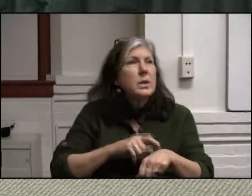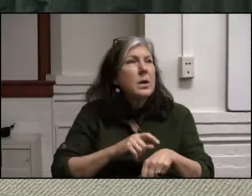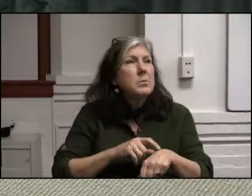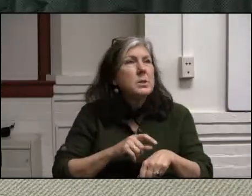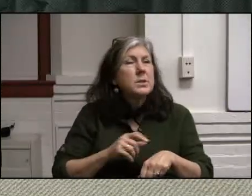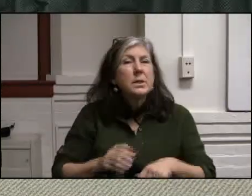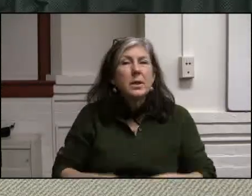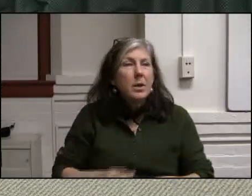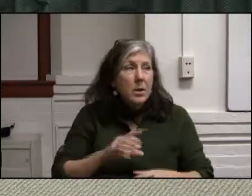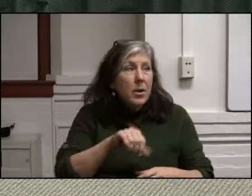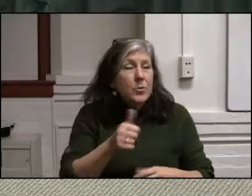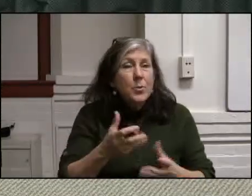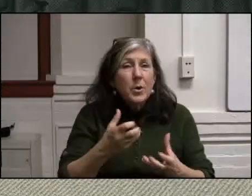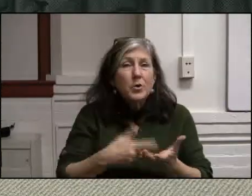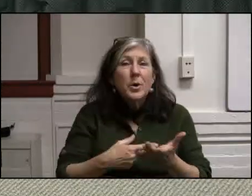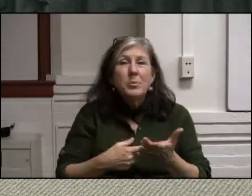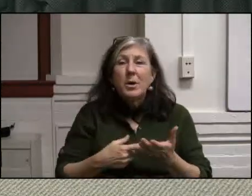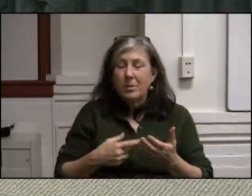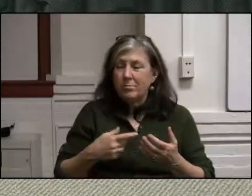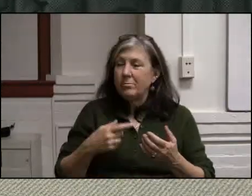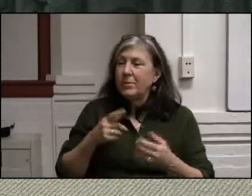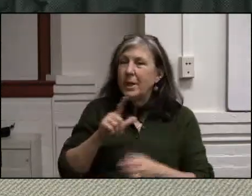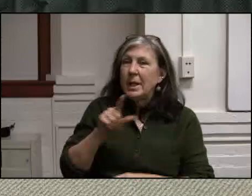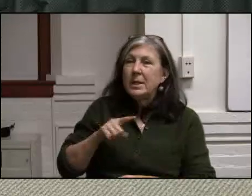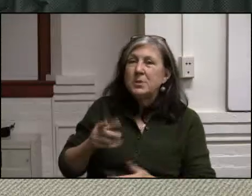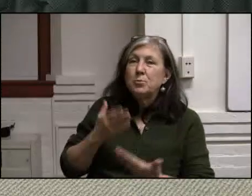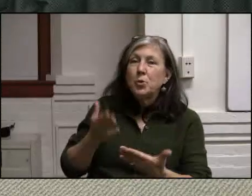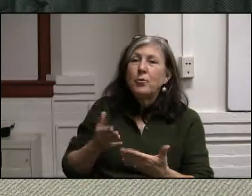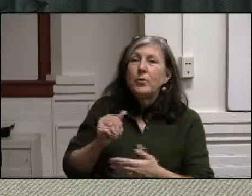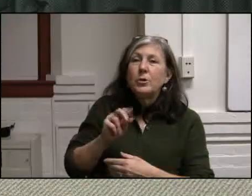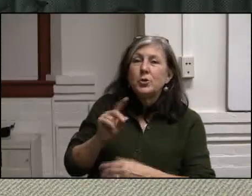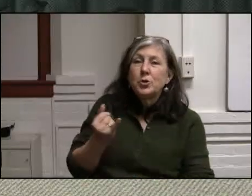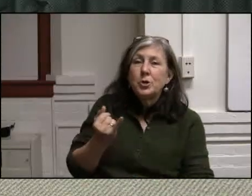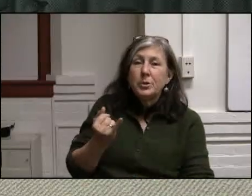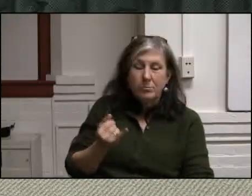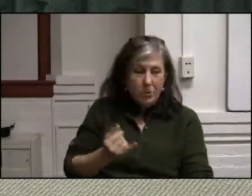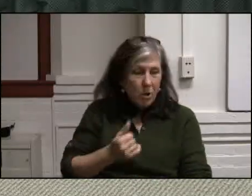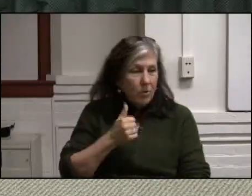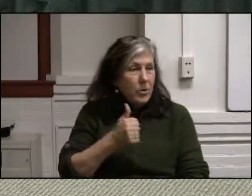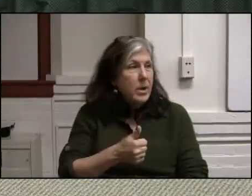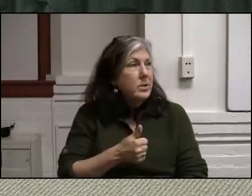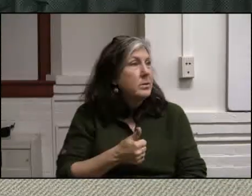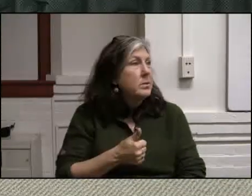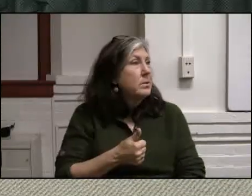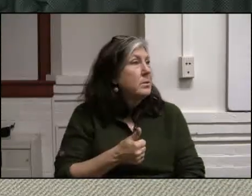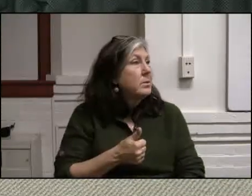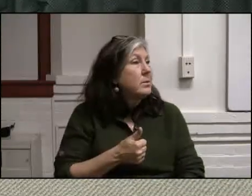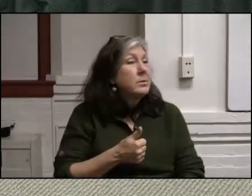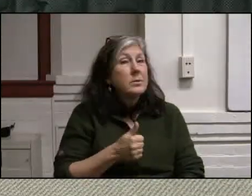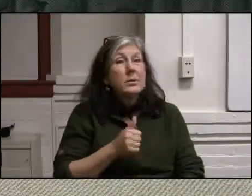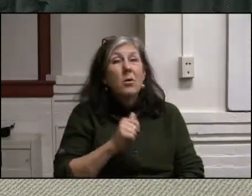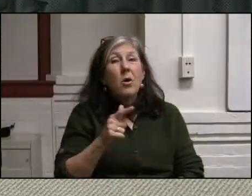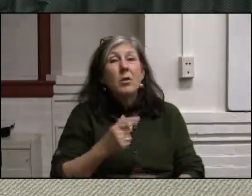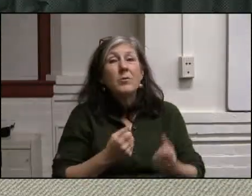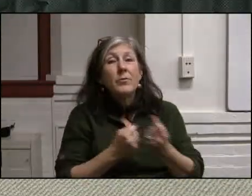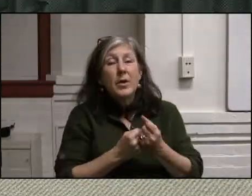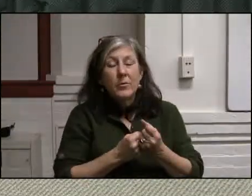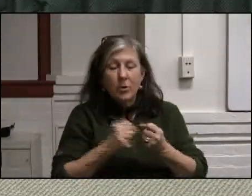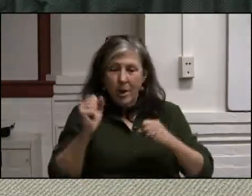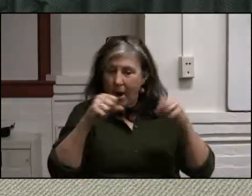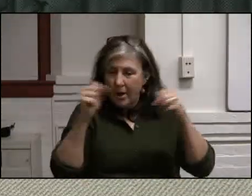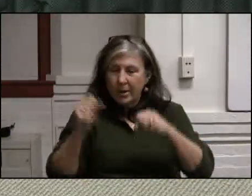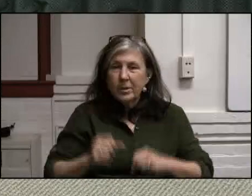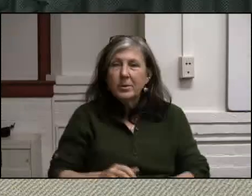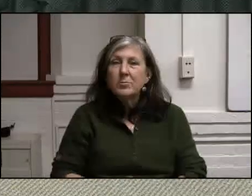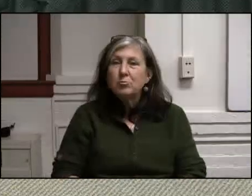there anything else we can talk about? I move that we adjourn. All right. Liz has made a motion to adjourn. All those in favor? Aye.